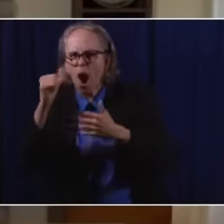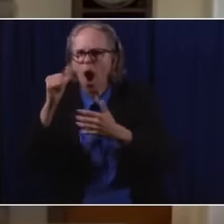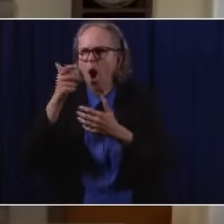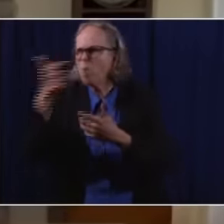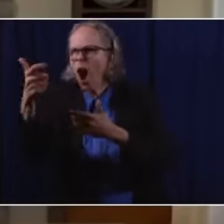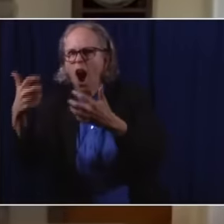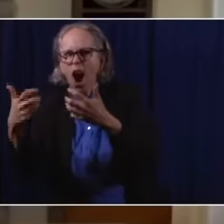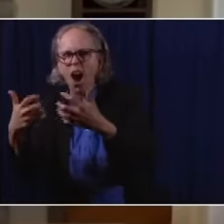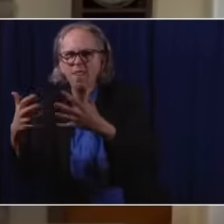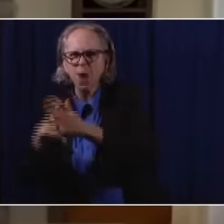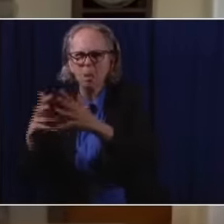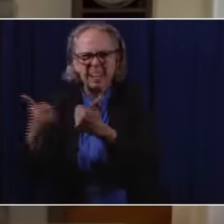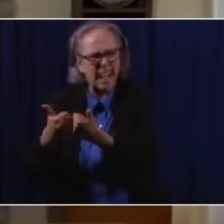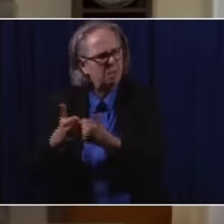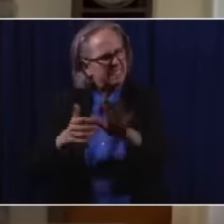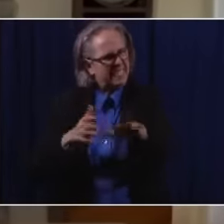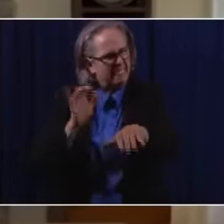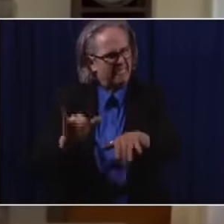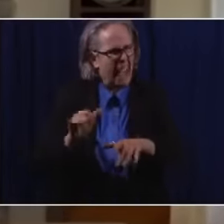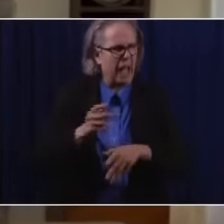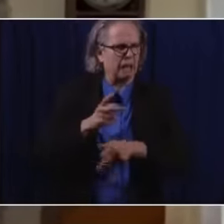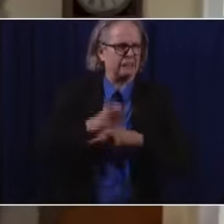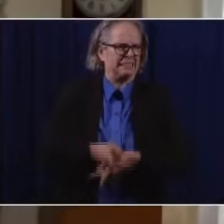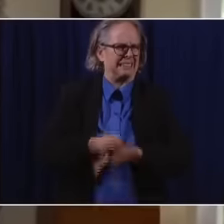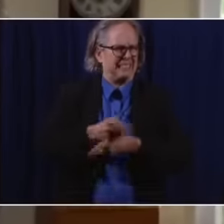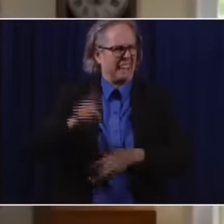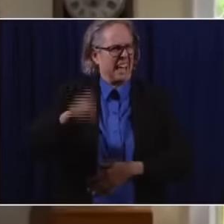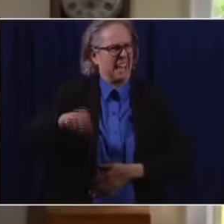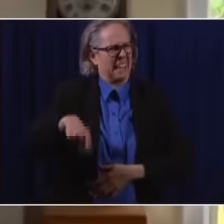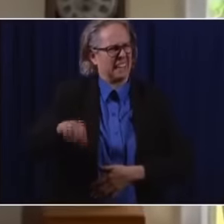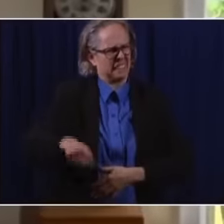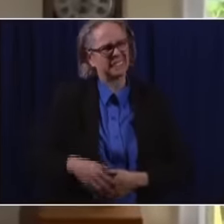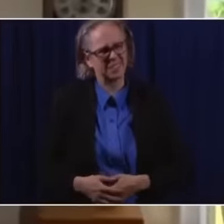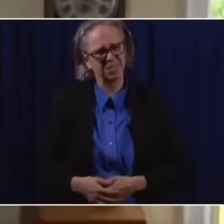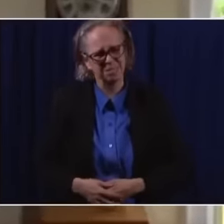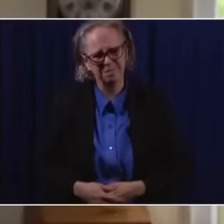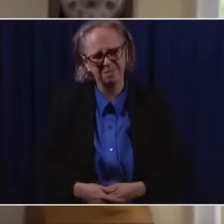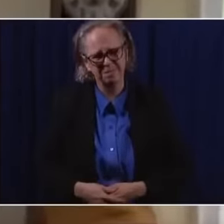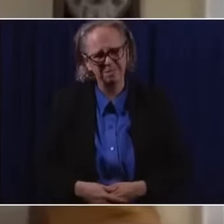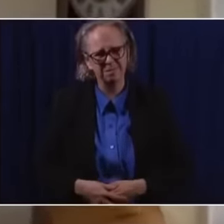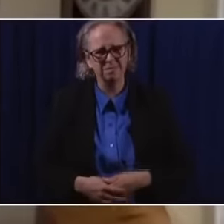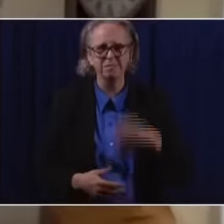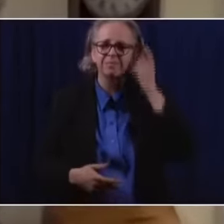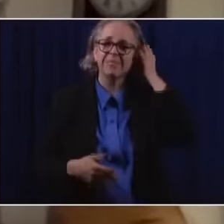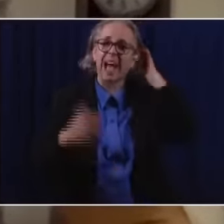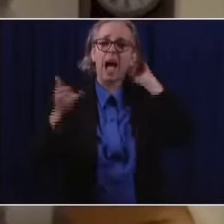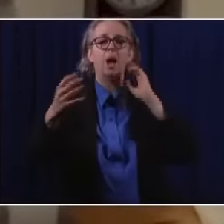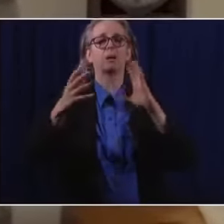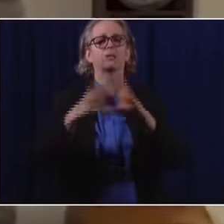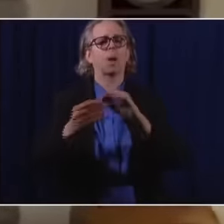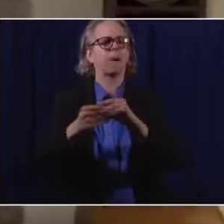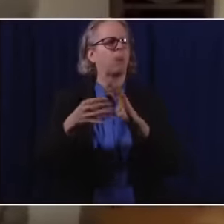I want to talk a little bit about the vaccine that will be coming.